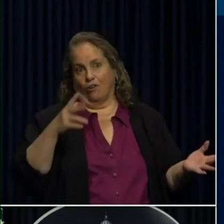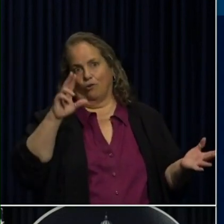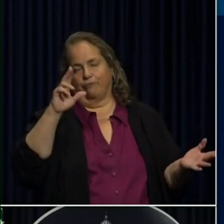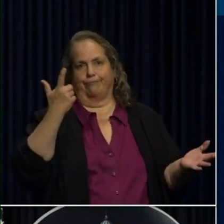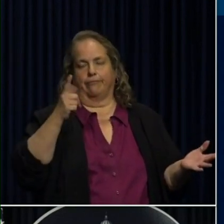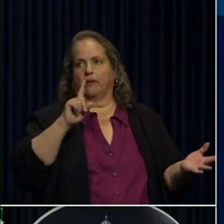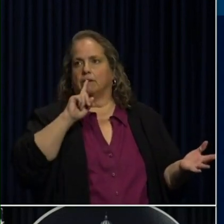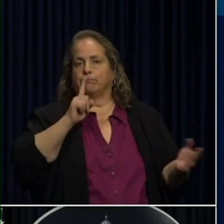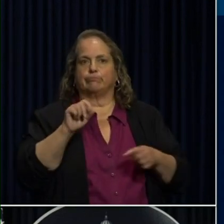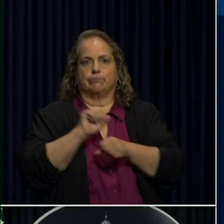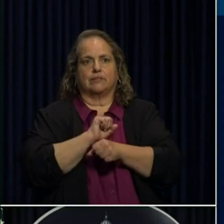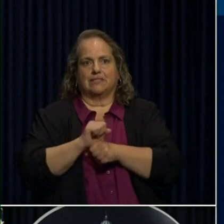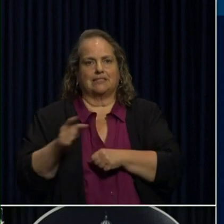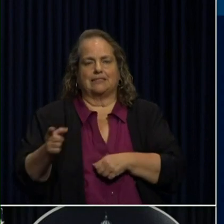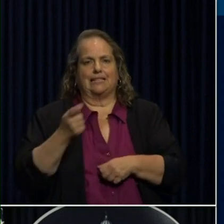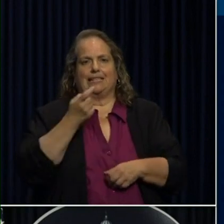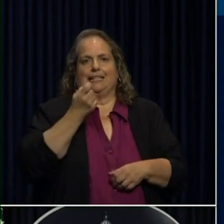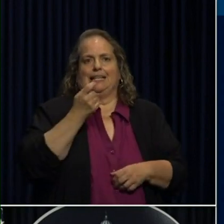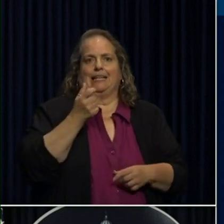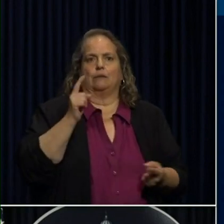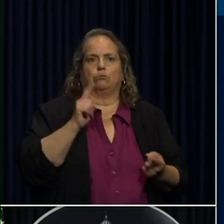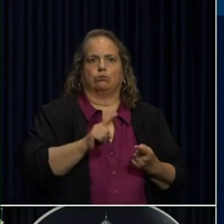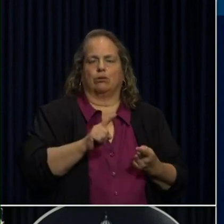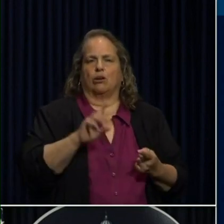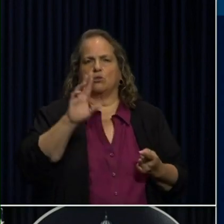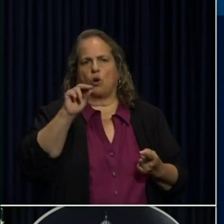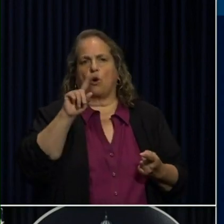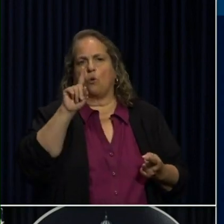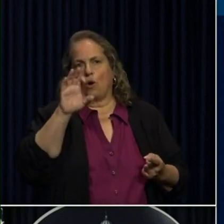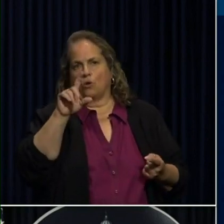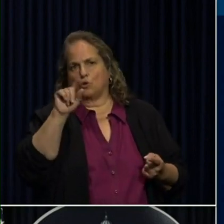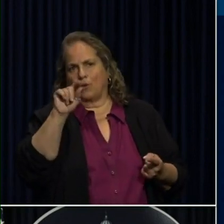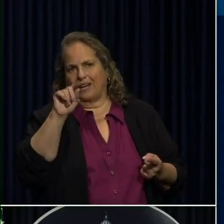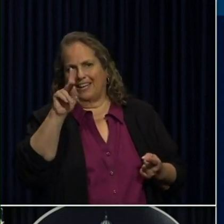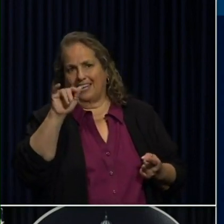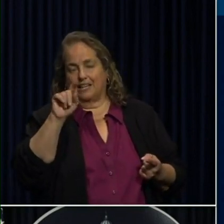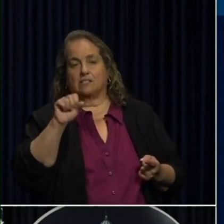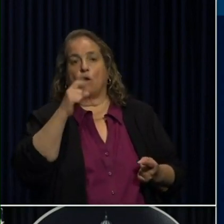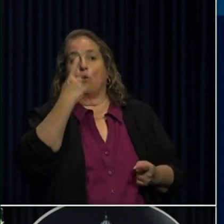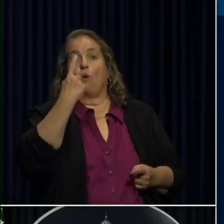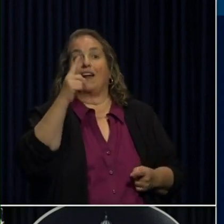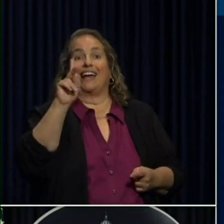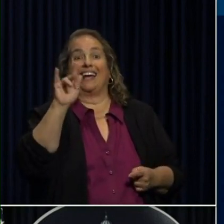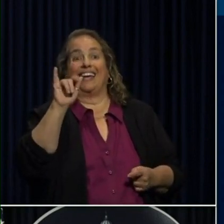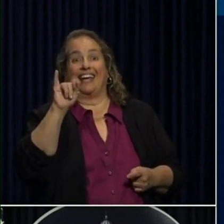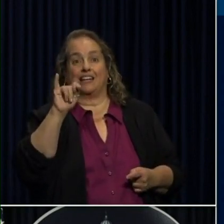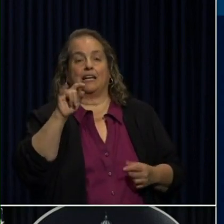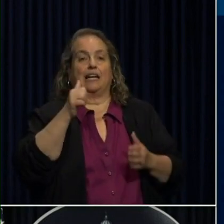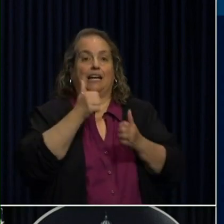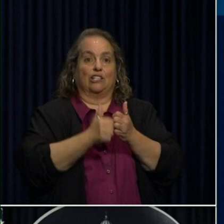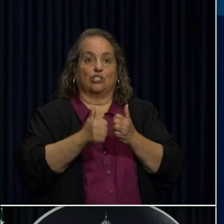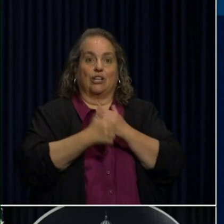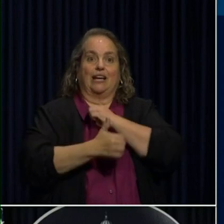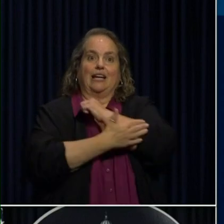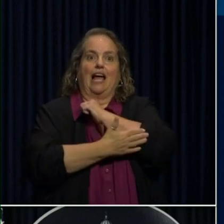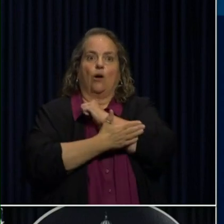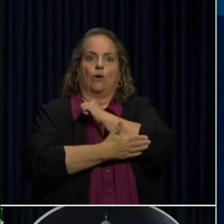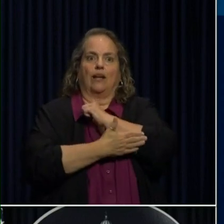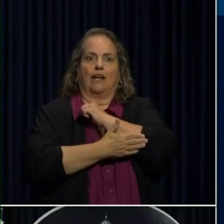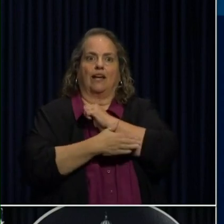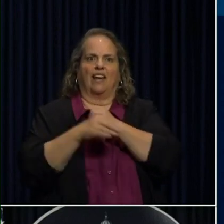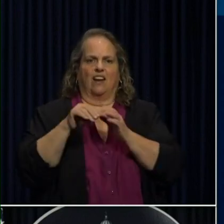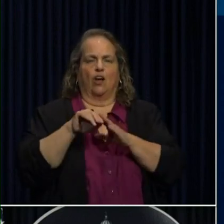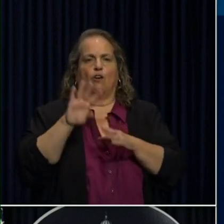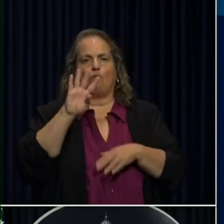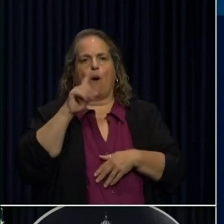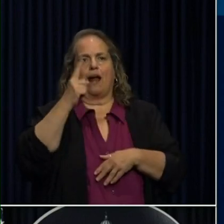I got to make it a little better, but it's 120 kits. It's 120. So we got 1 kit per county, so we can test 1 resident per county in a state of 4.5